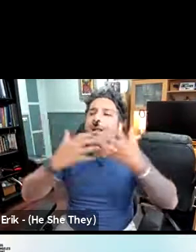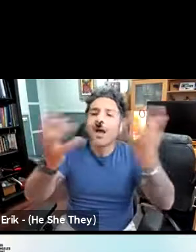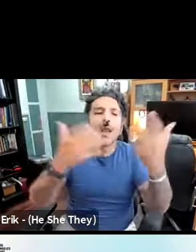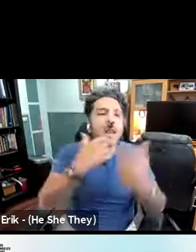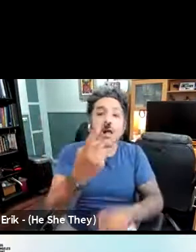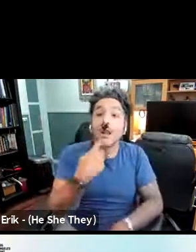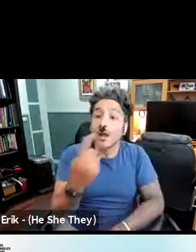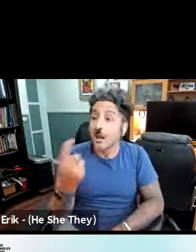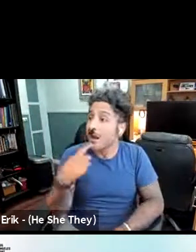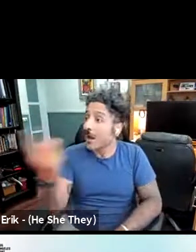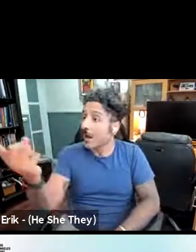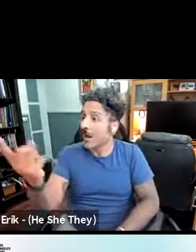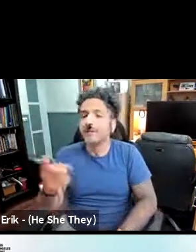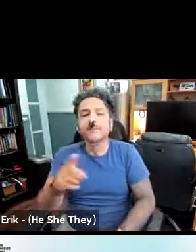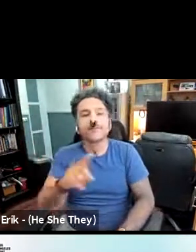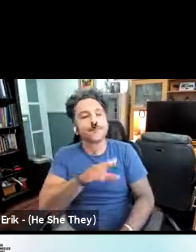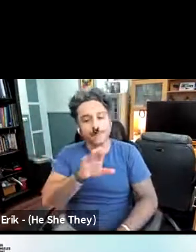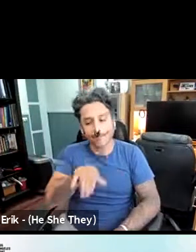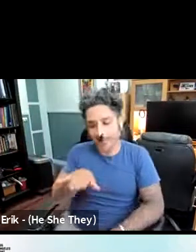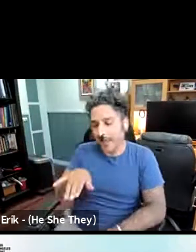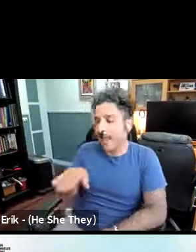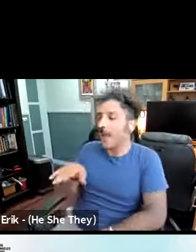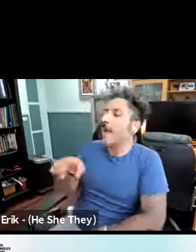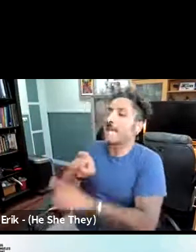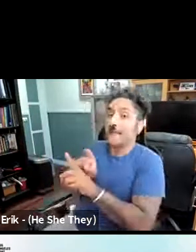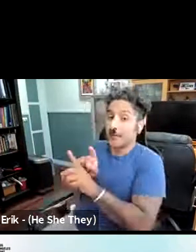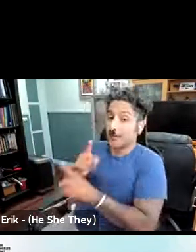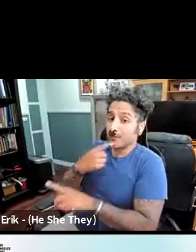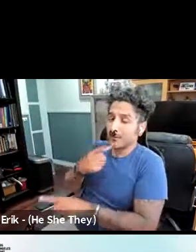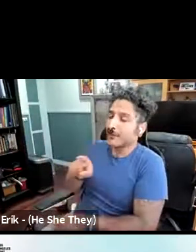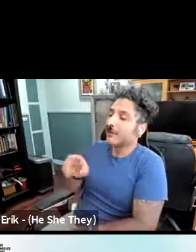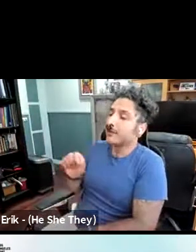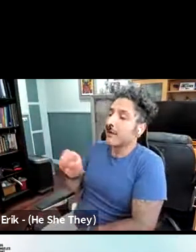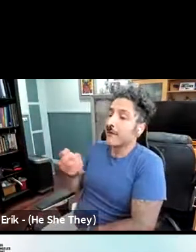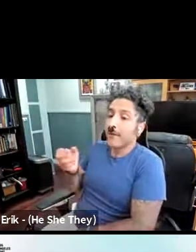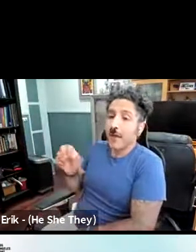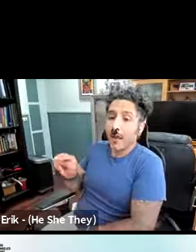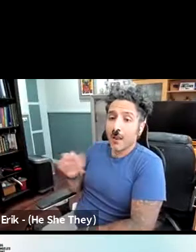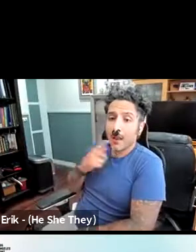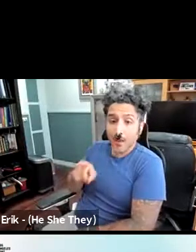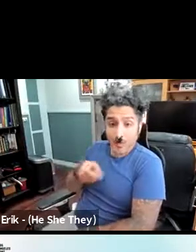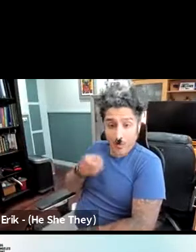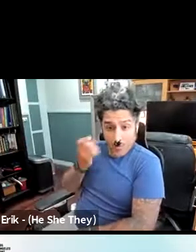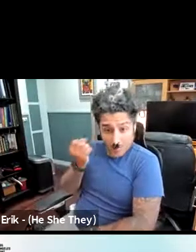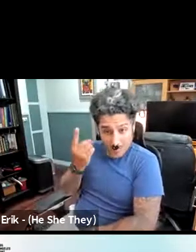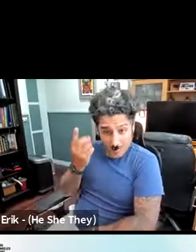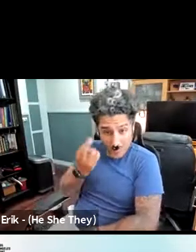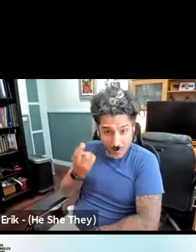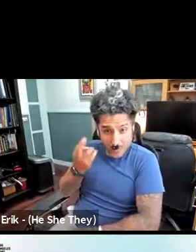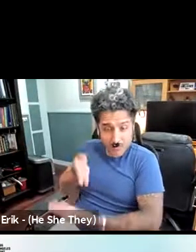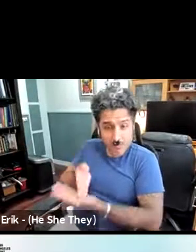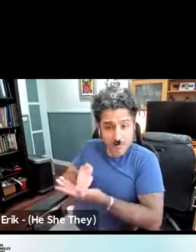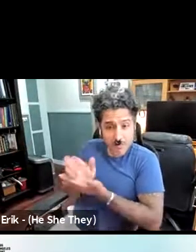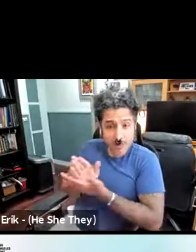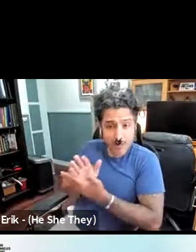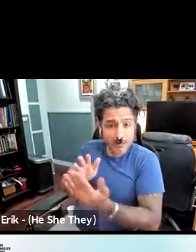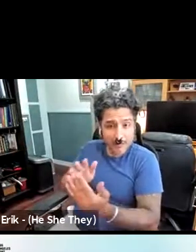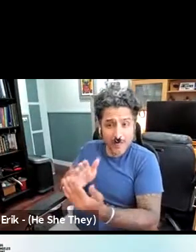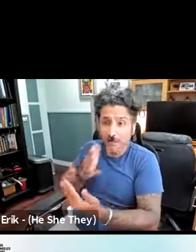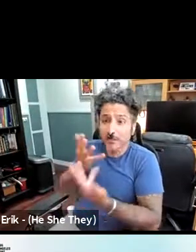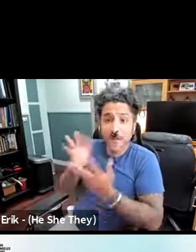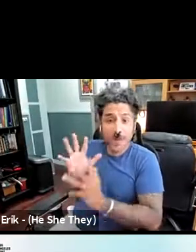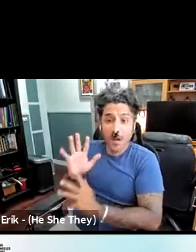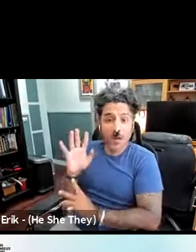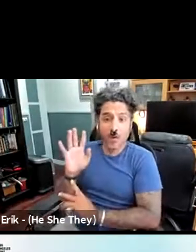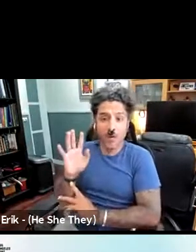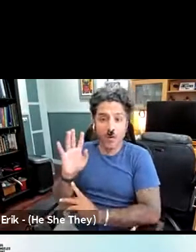said, Savanna, you must realize that the civil rights movement was not done